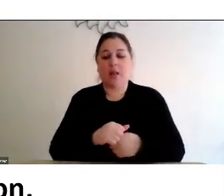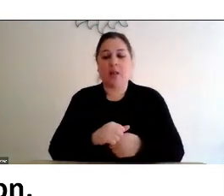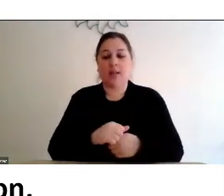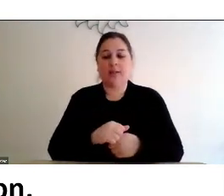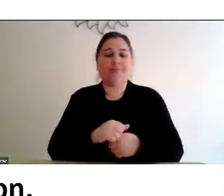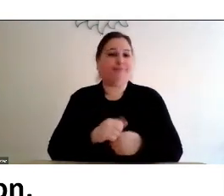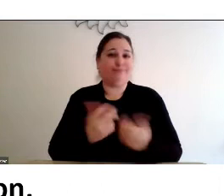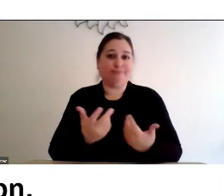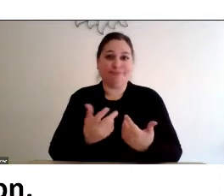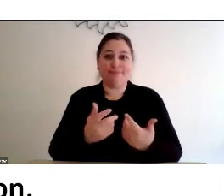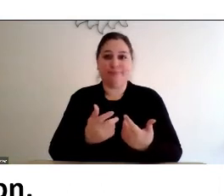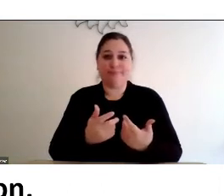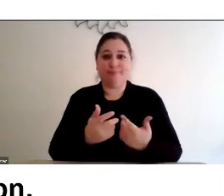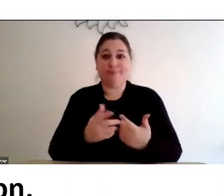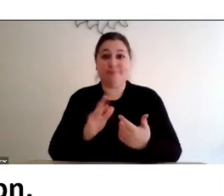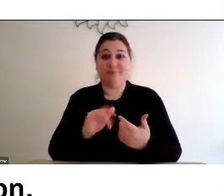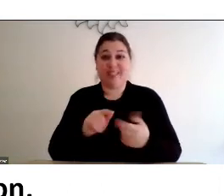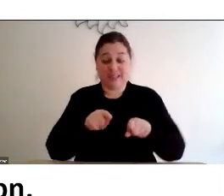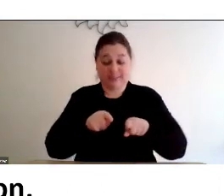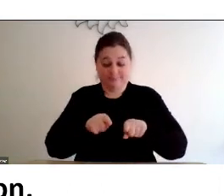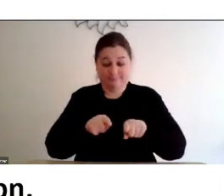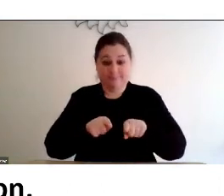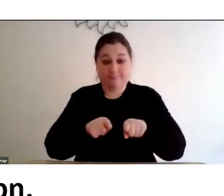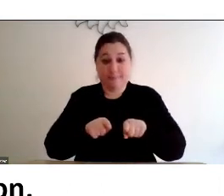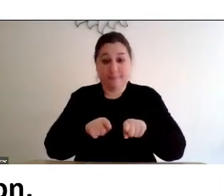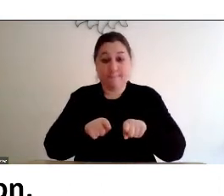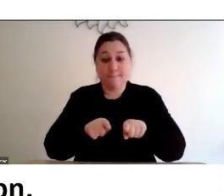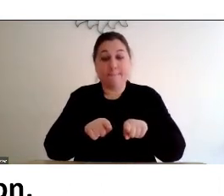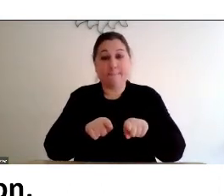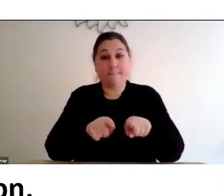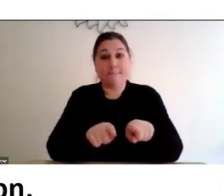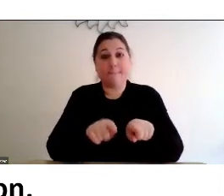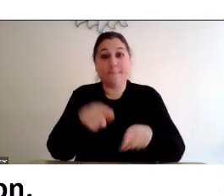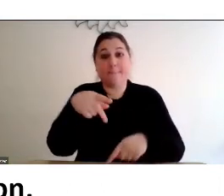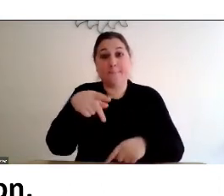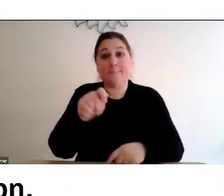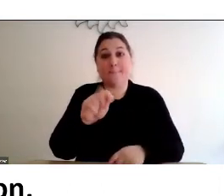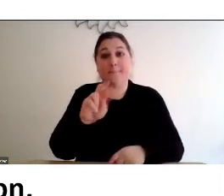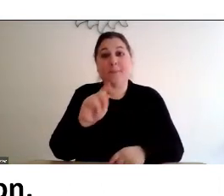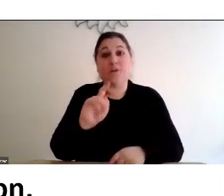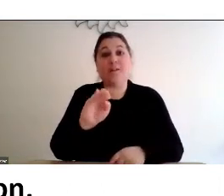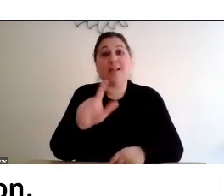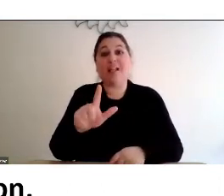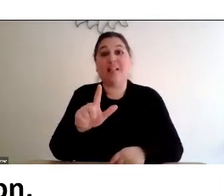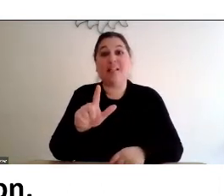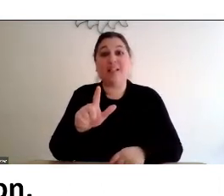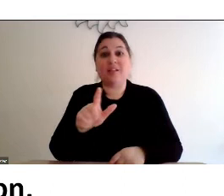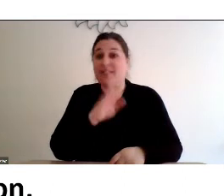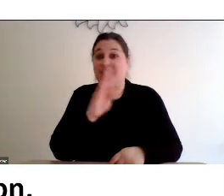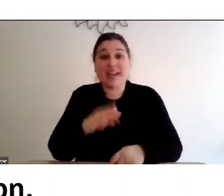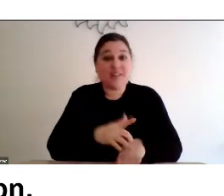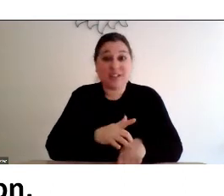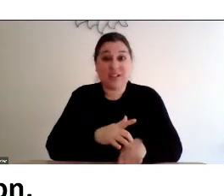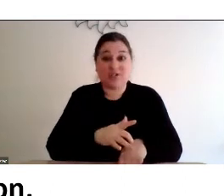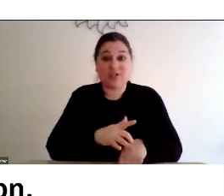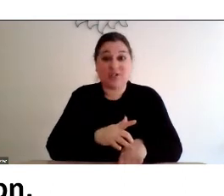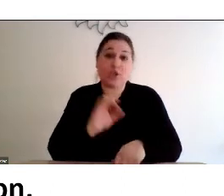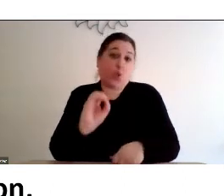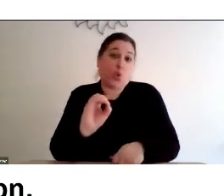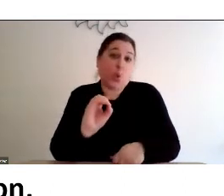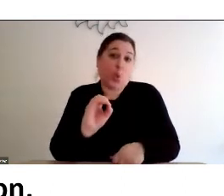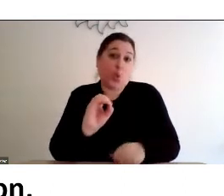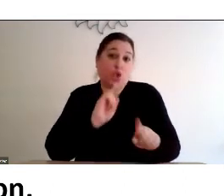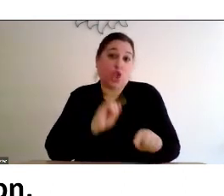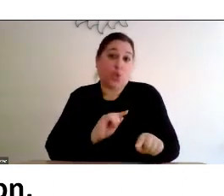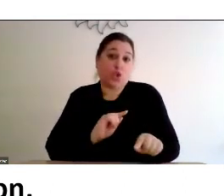The second one, they're parallel. And the third one, they cross one time. Okay, so